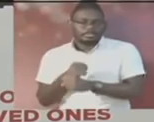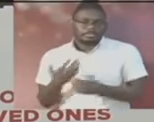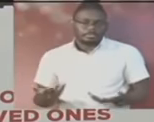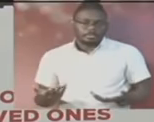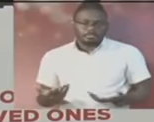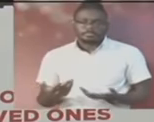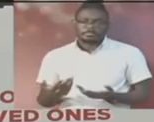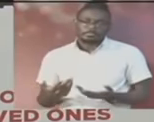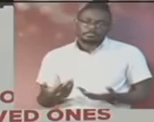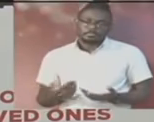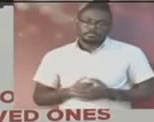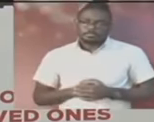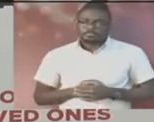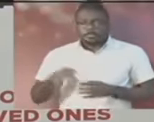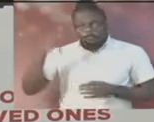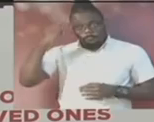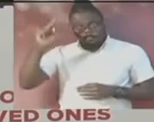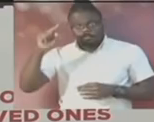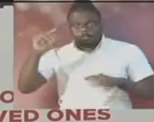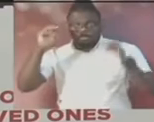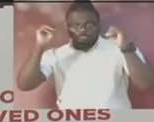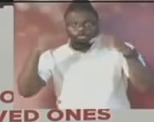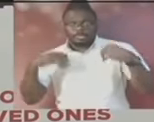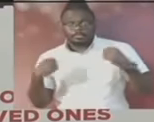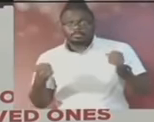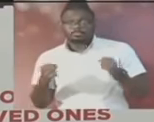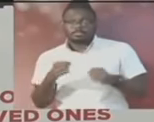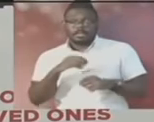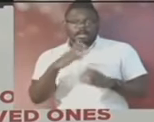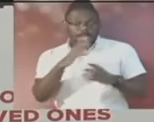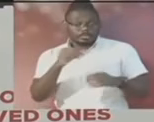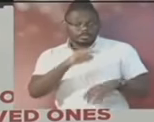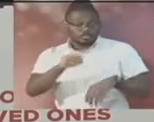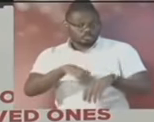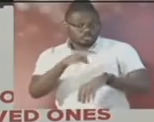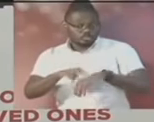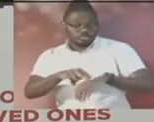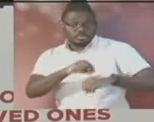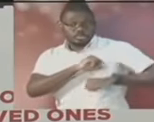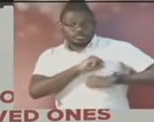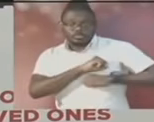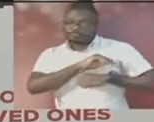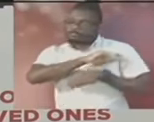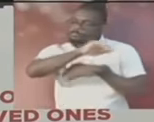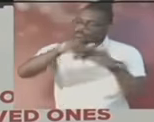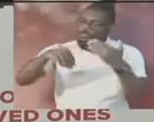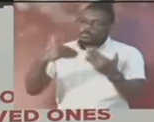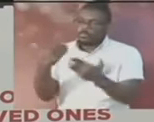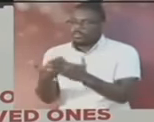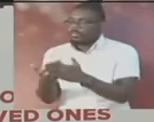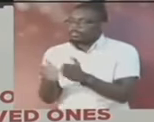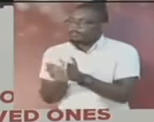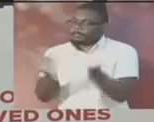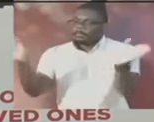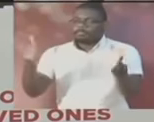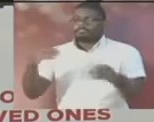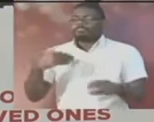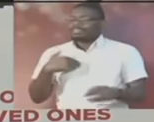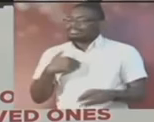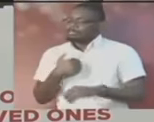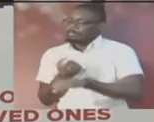of Health and the Ministry of National Security in particular, for all members of the population, to please adhere